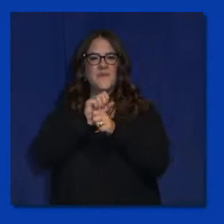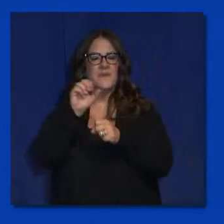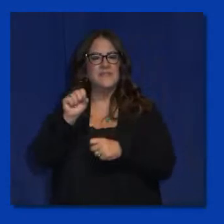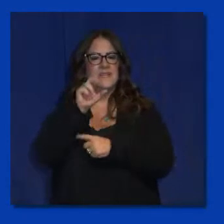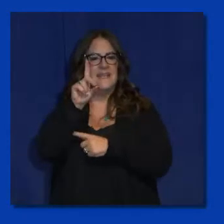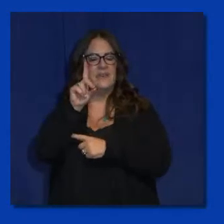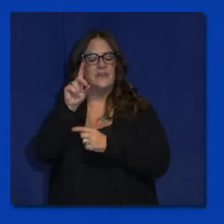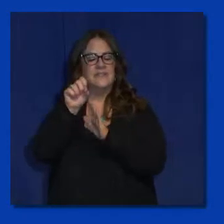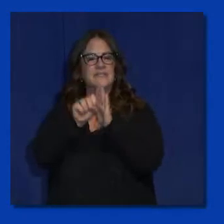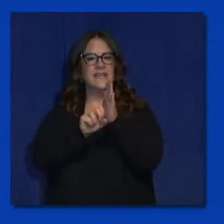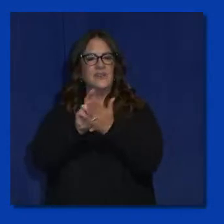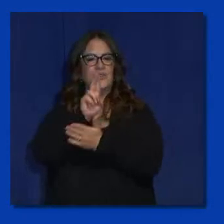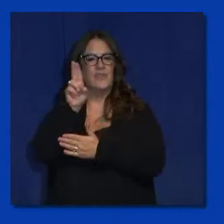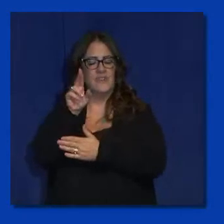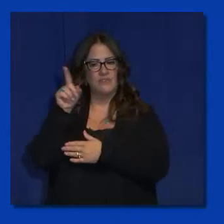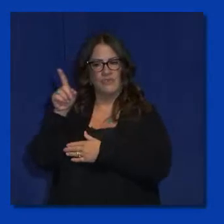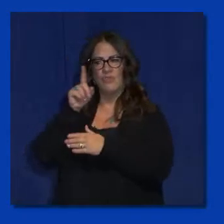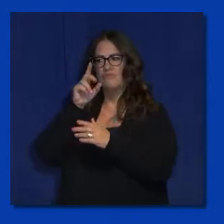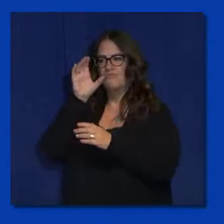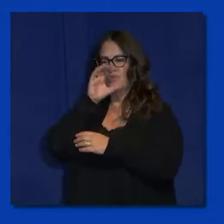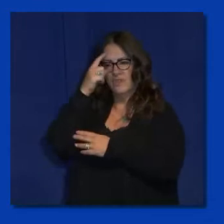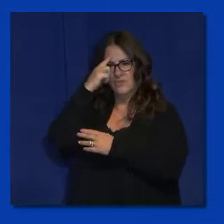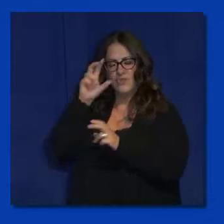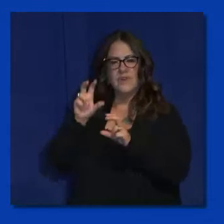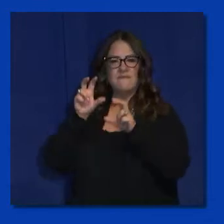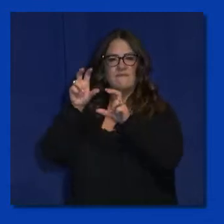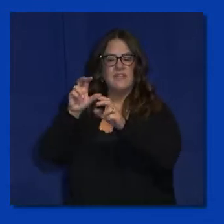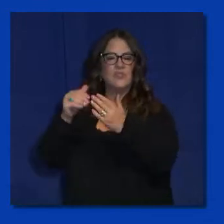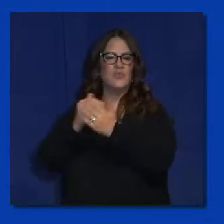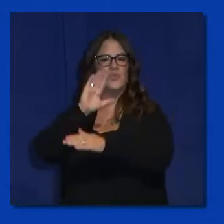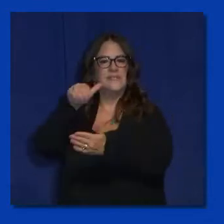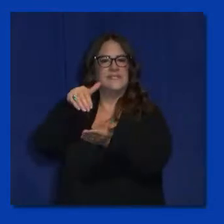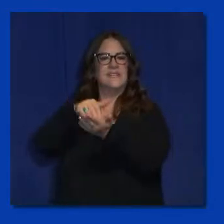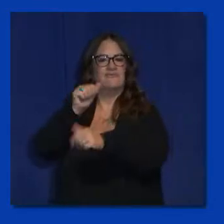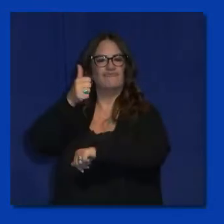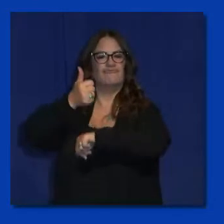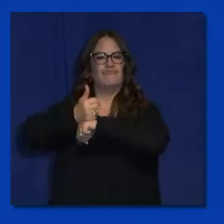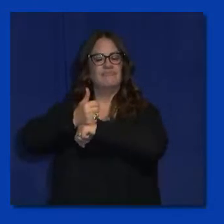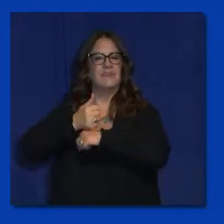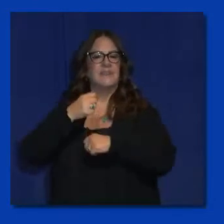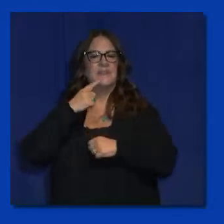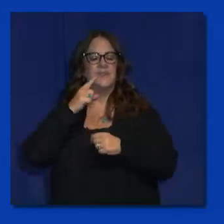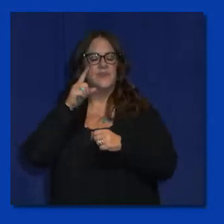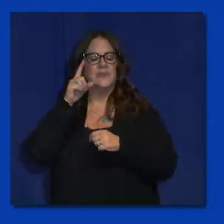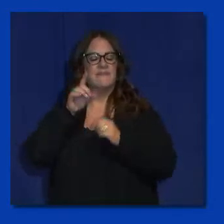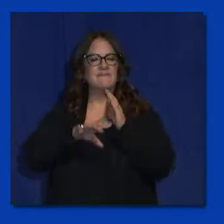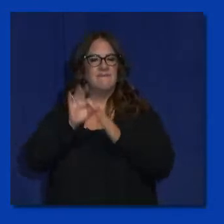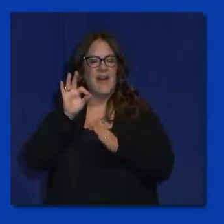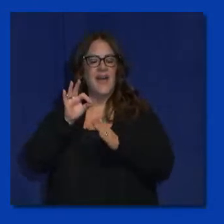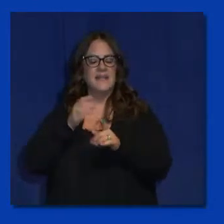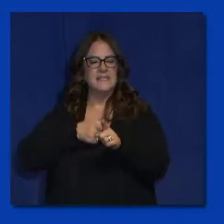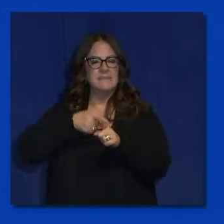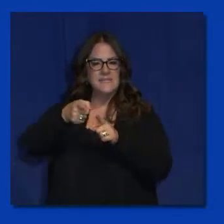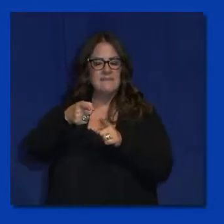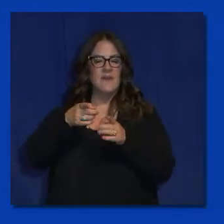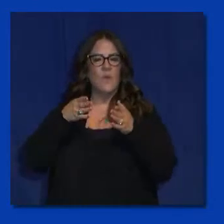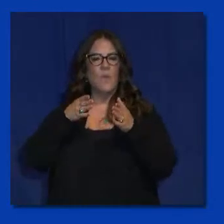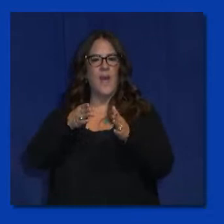Brawley Center. They're looking to invest in a new center down there to create specific pathways for locals to get the jobs.